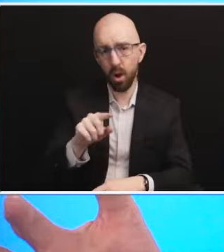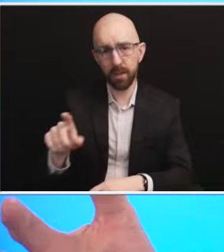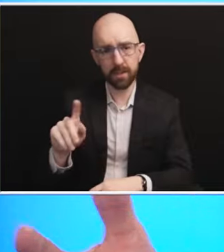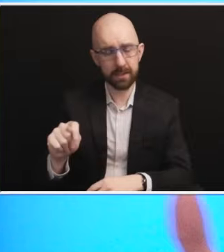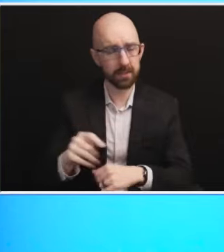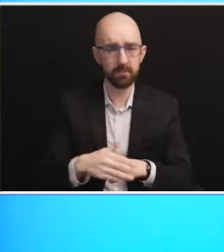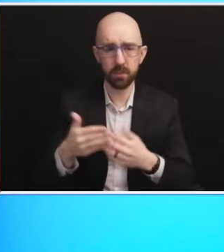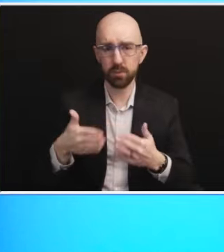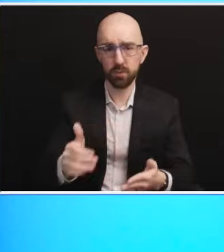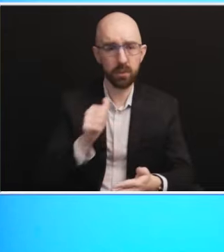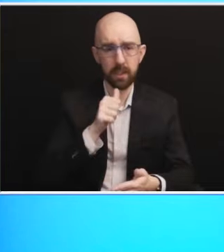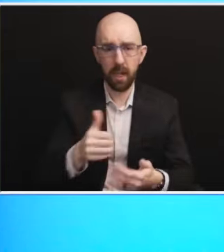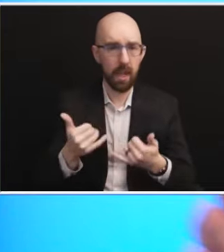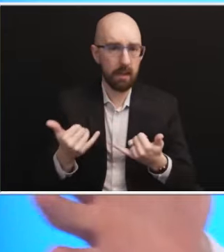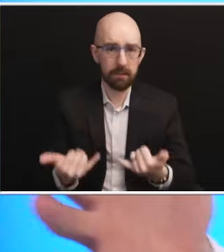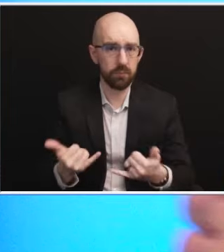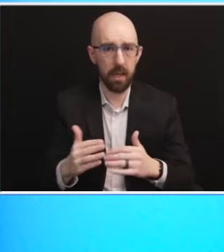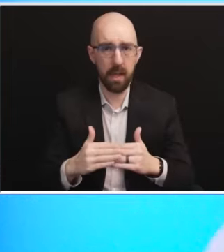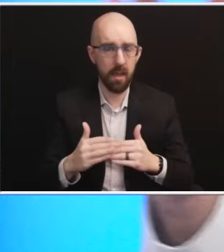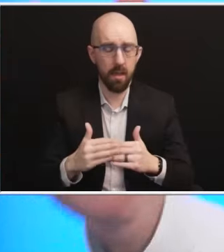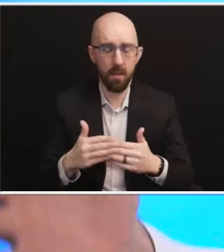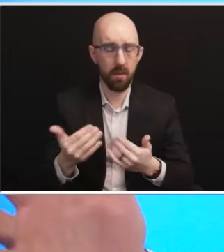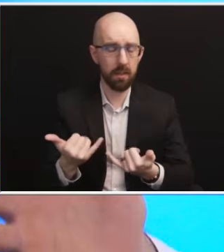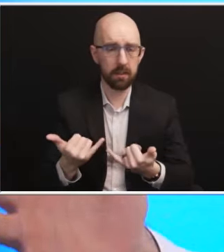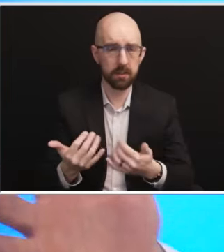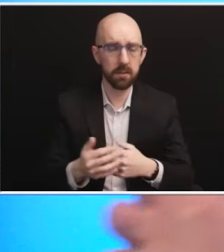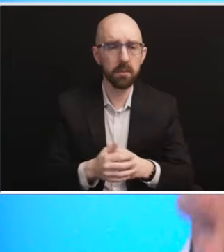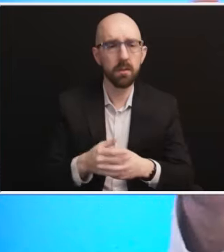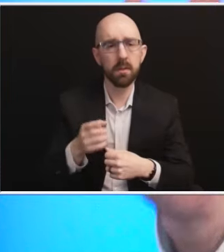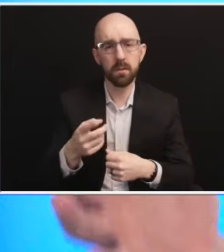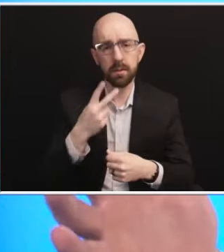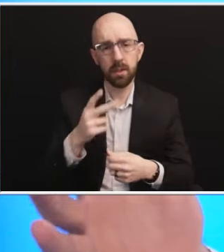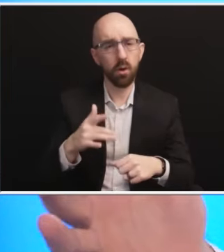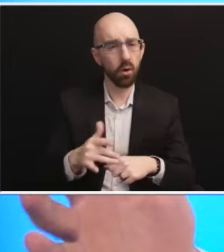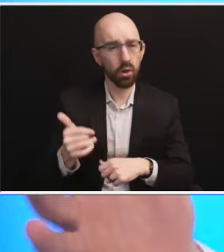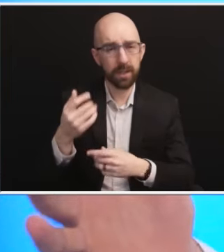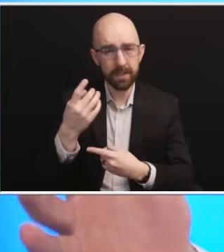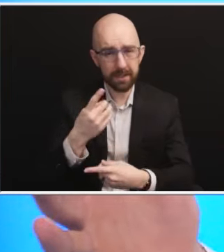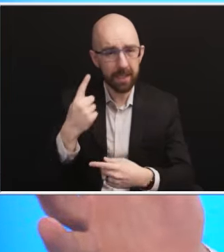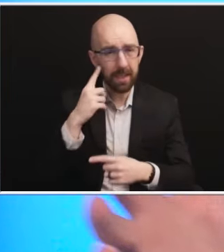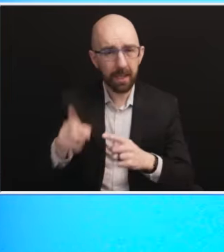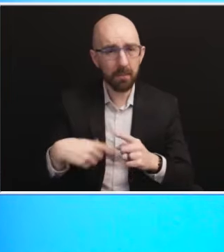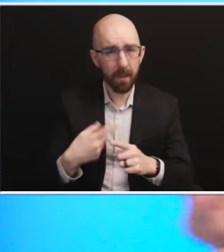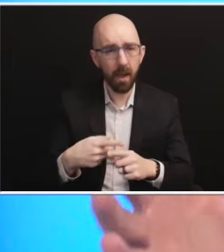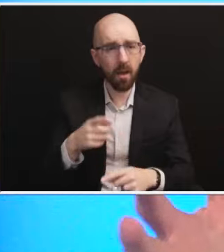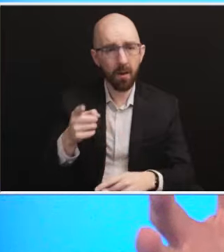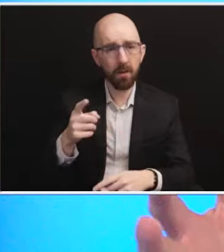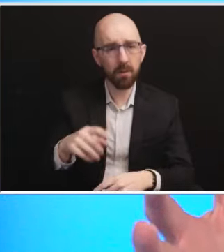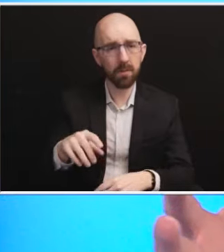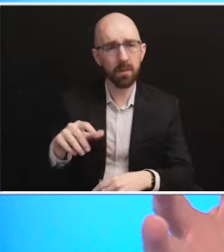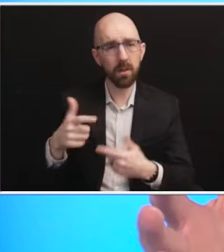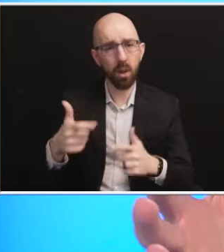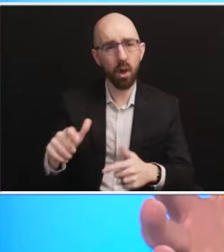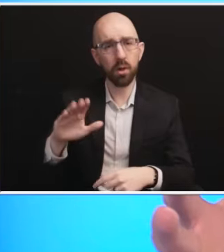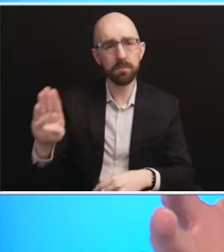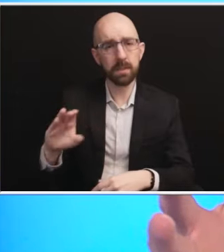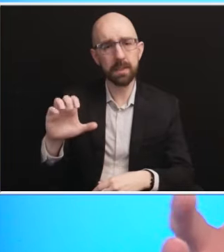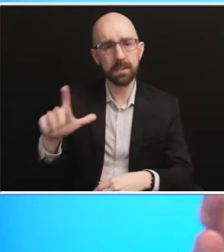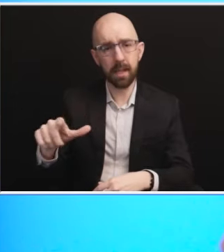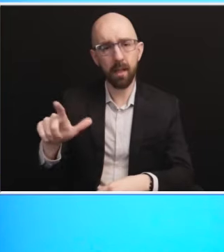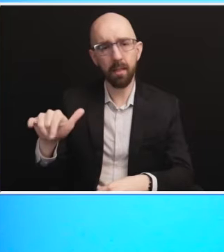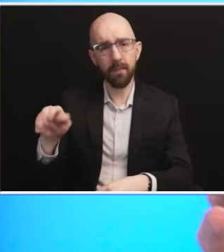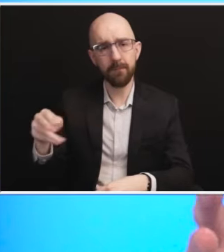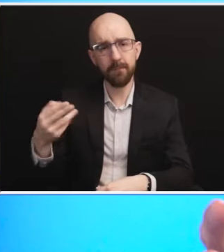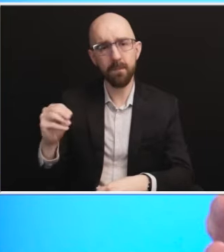right now. So if you look at probably the easiest disease to think about, which is diffuse large B-cell lymphoma, we cure about 60% of those patients